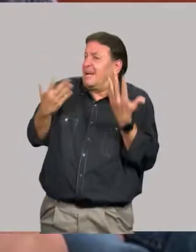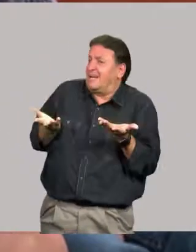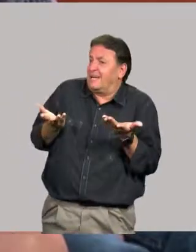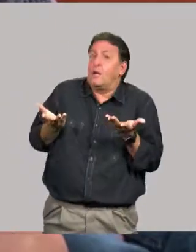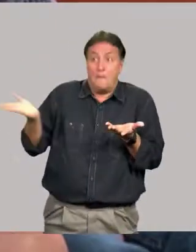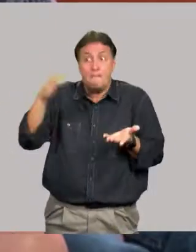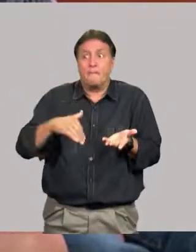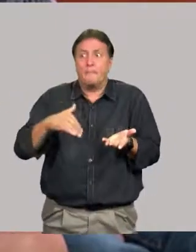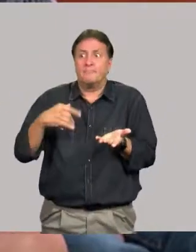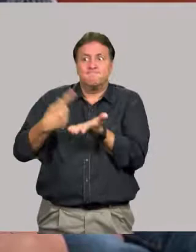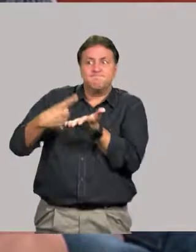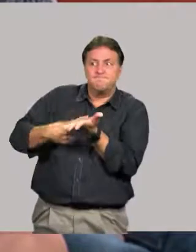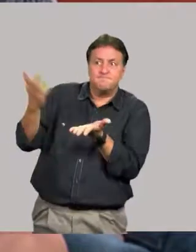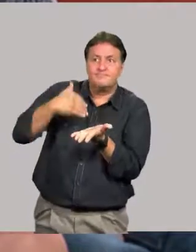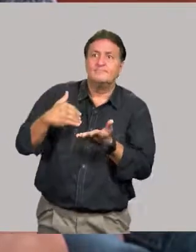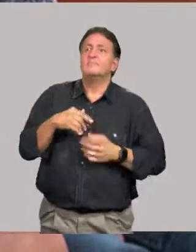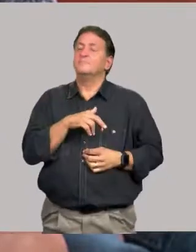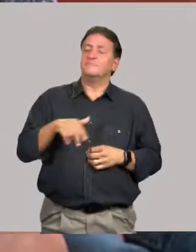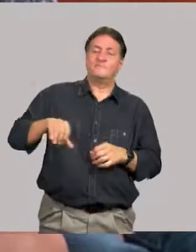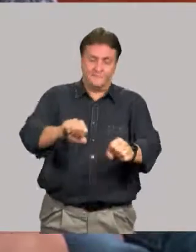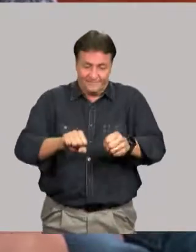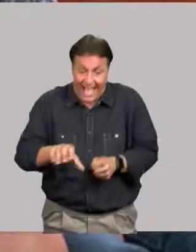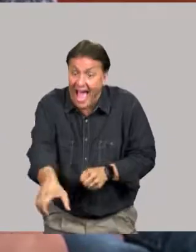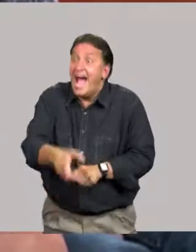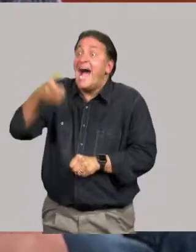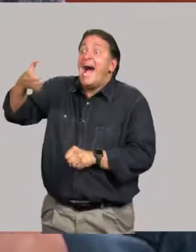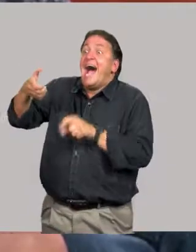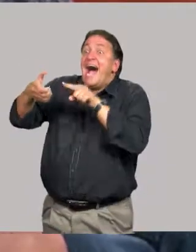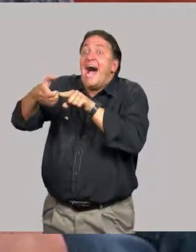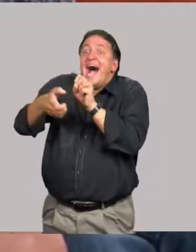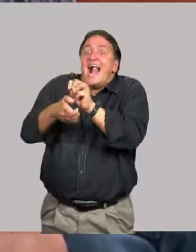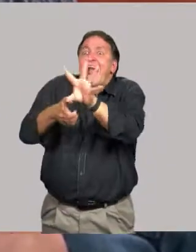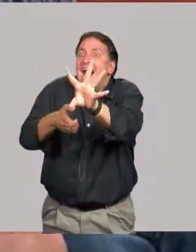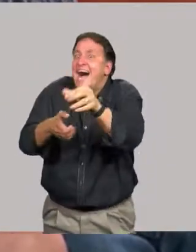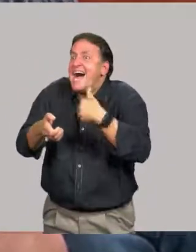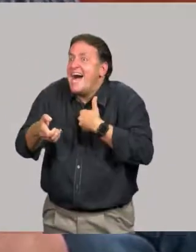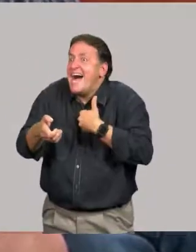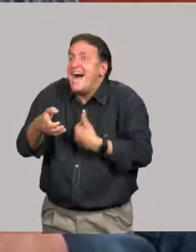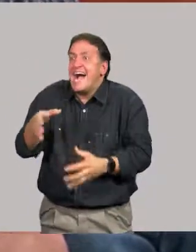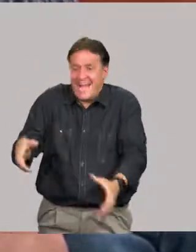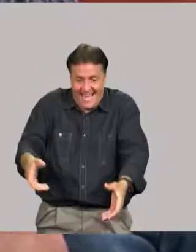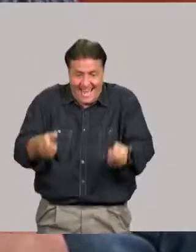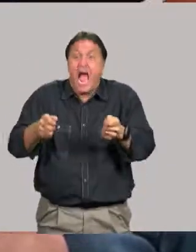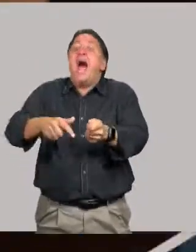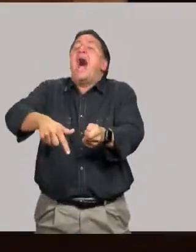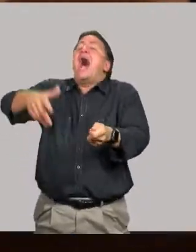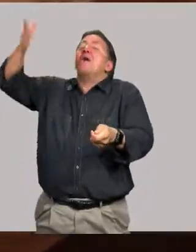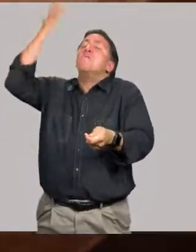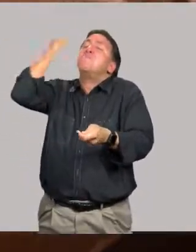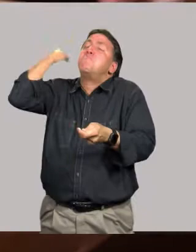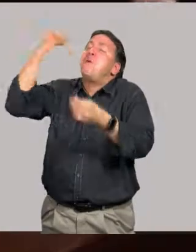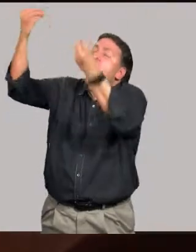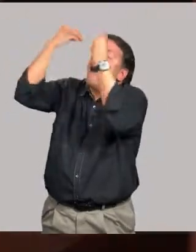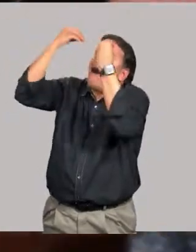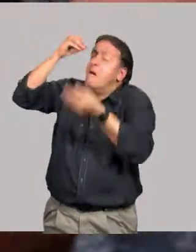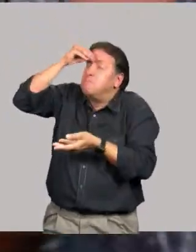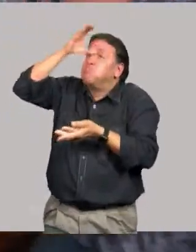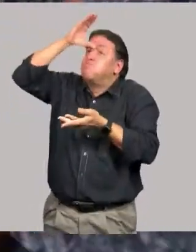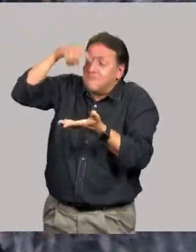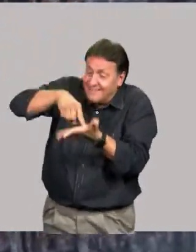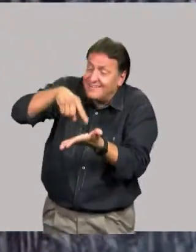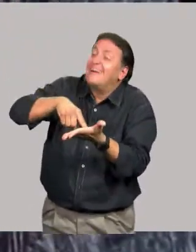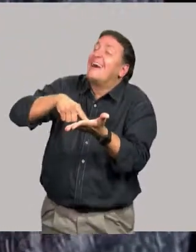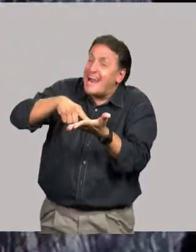I don't want to go through that again. Let's figure out what we need to do to get prepared. Yeah, I've got a flashlight in the kitchen drawer. I'll go grab it. Ah, here's